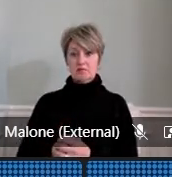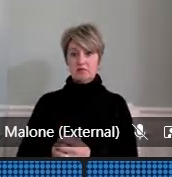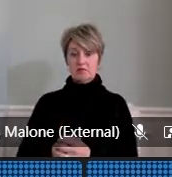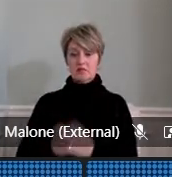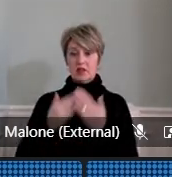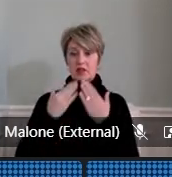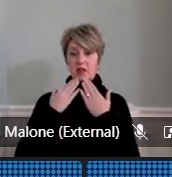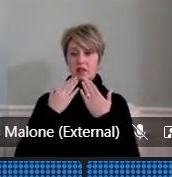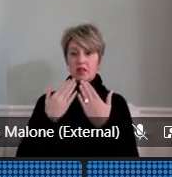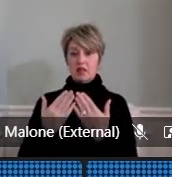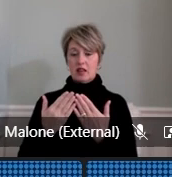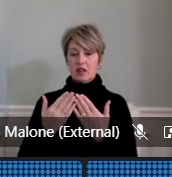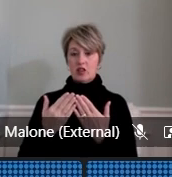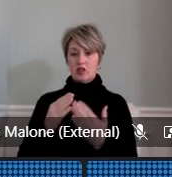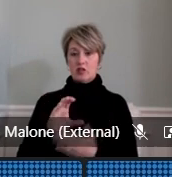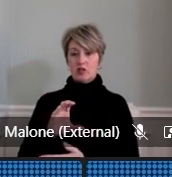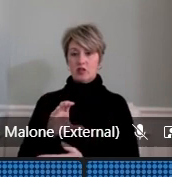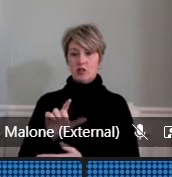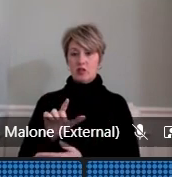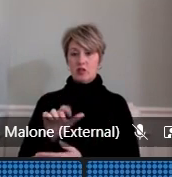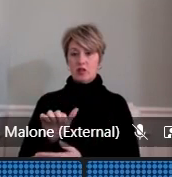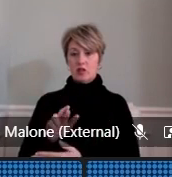Thank you, Clark.